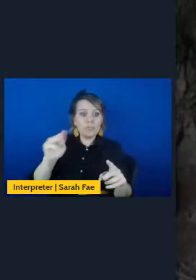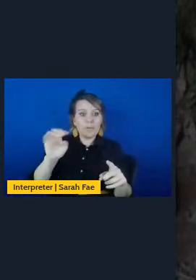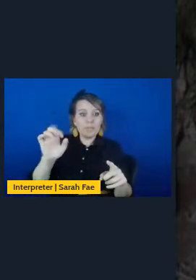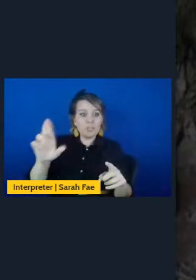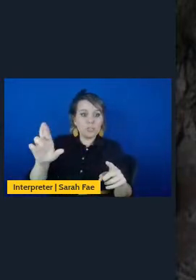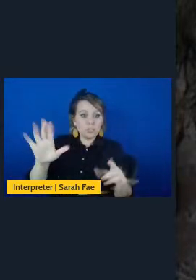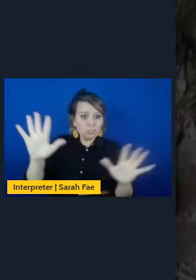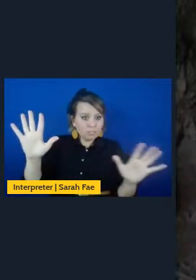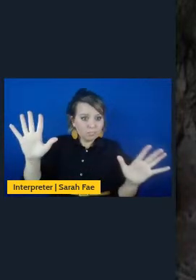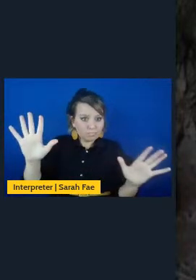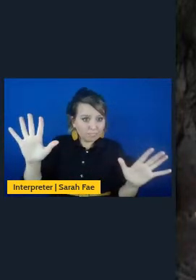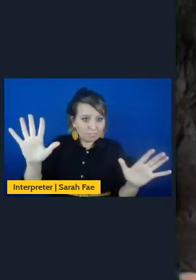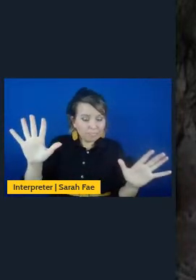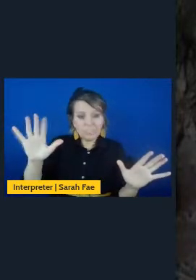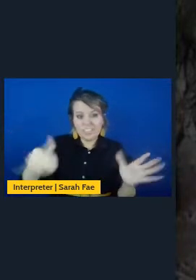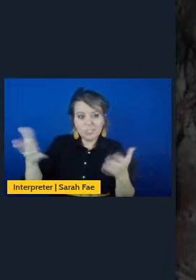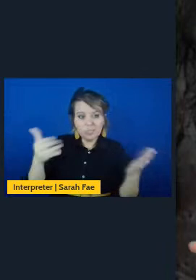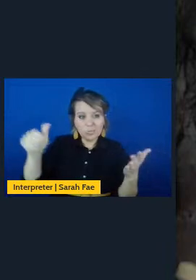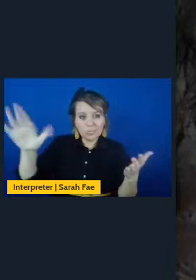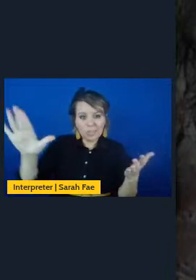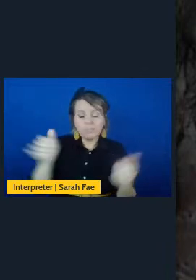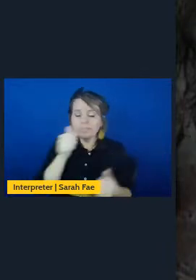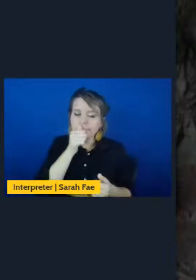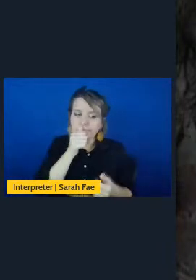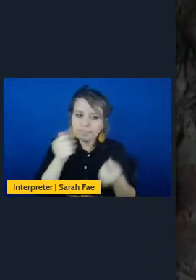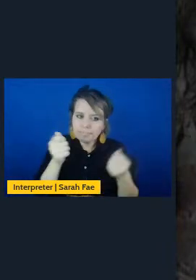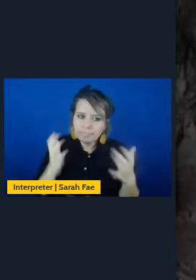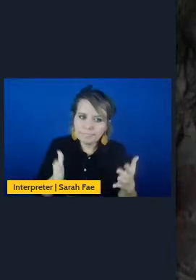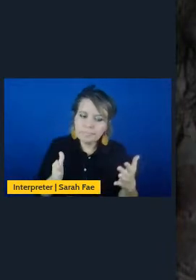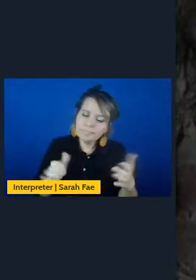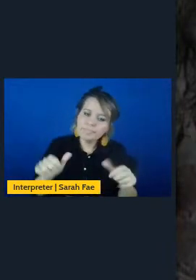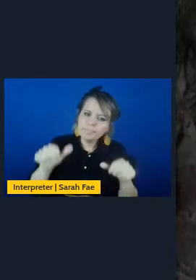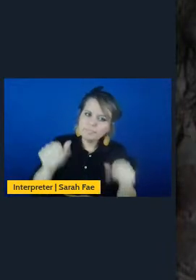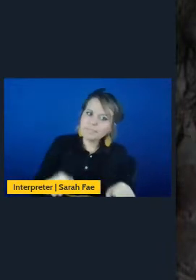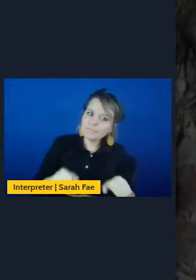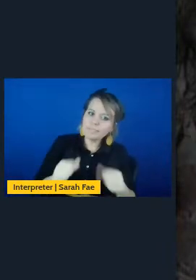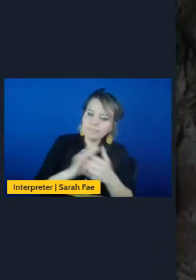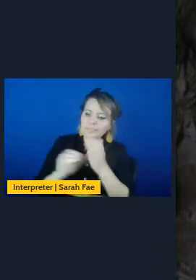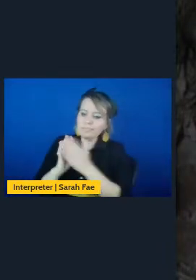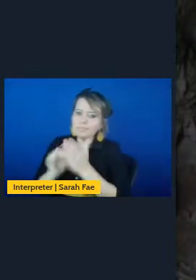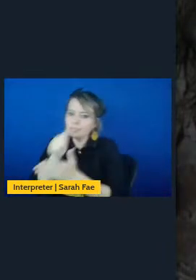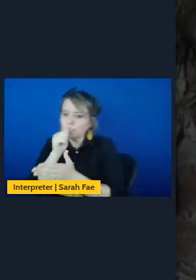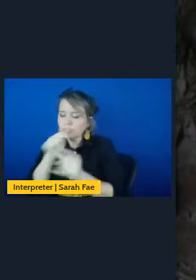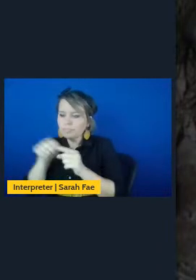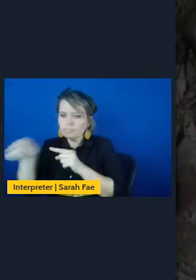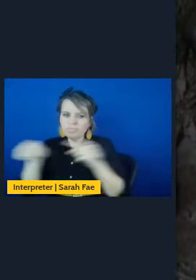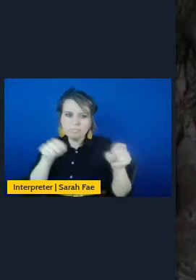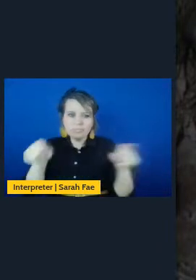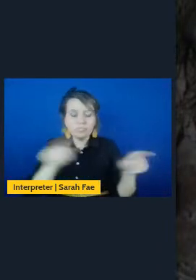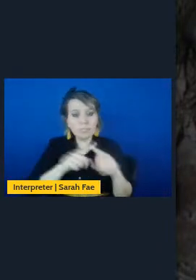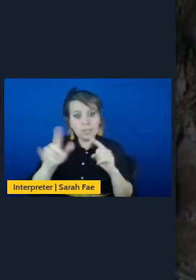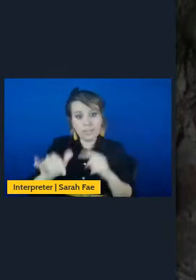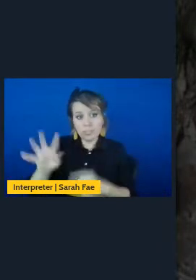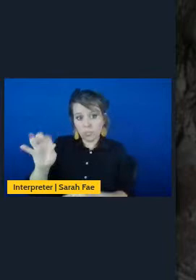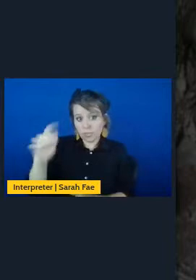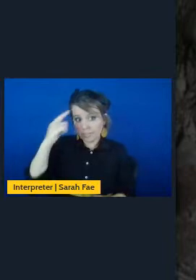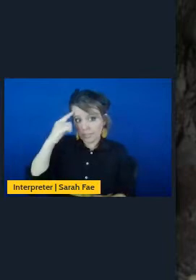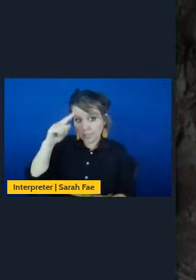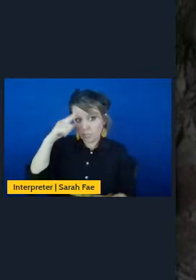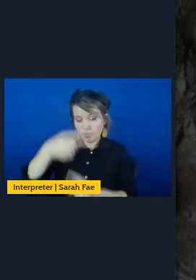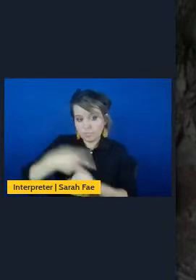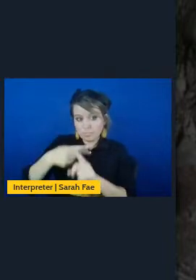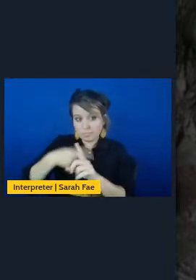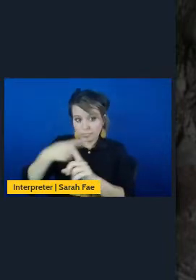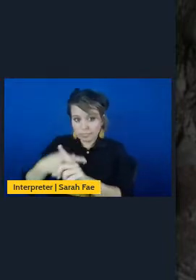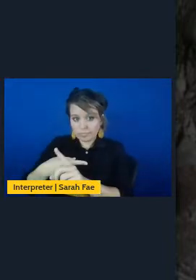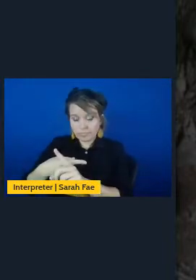too. Now, yes, Secrets Manager can replicate secrets cross-region, but that's 40 cents per month per